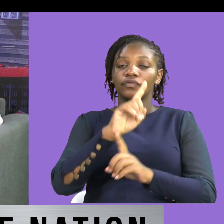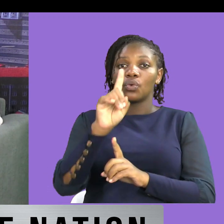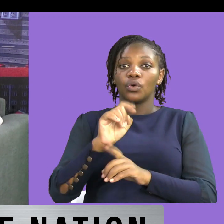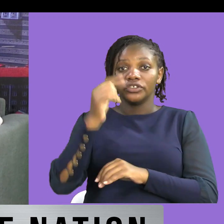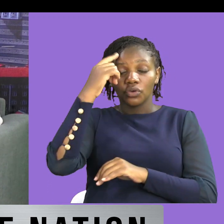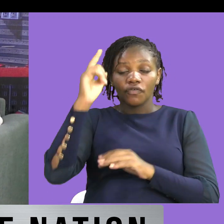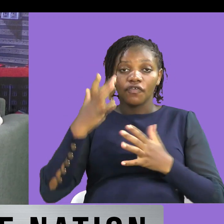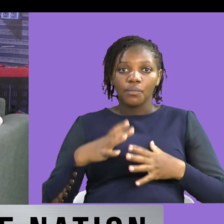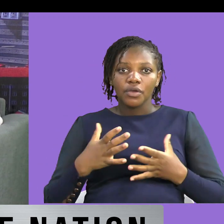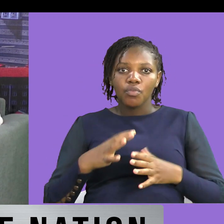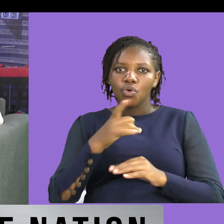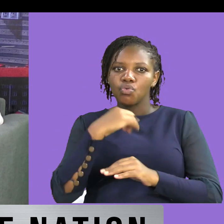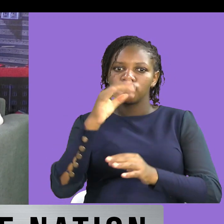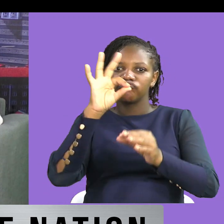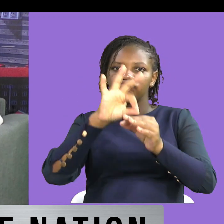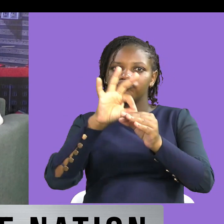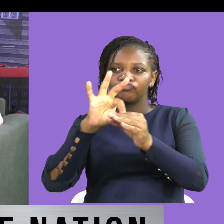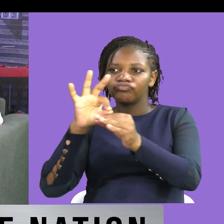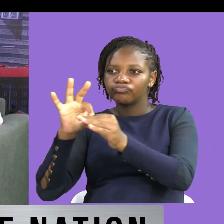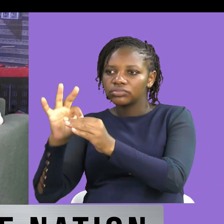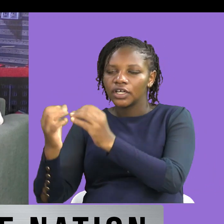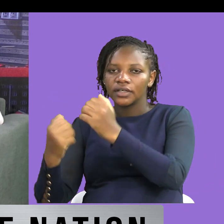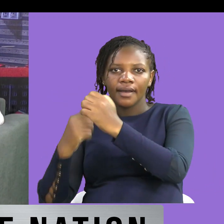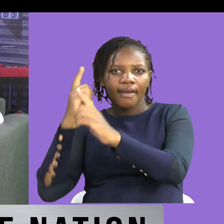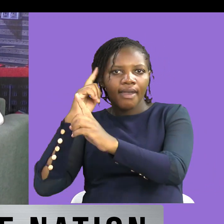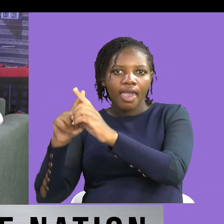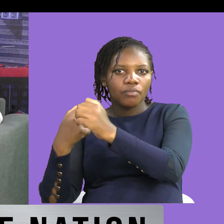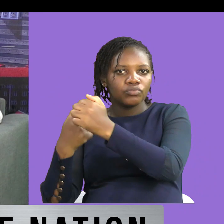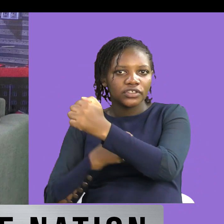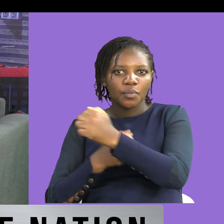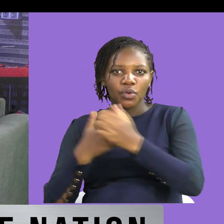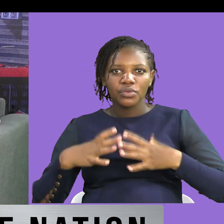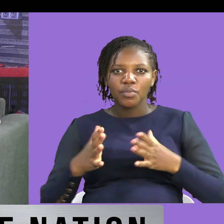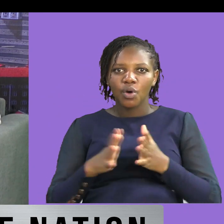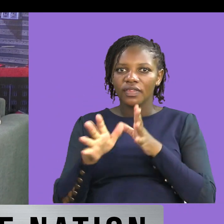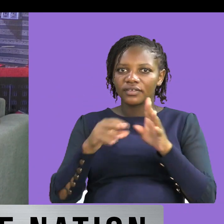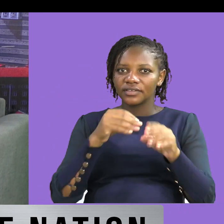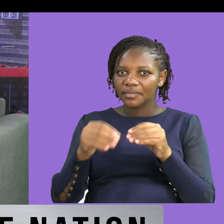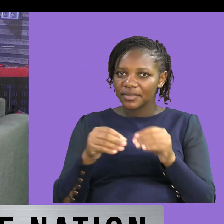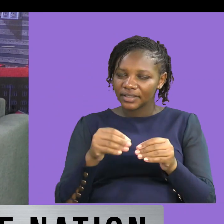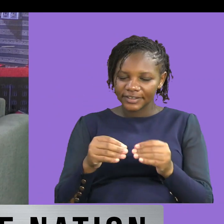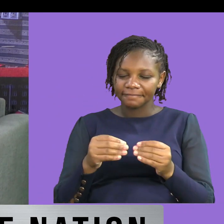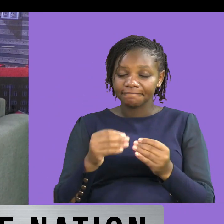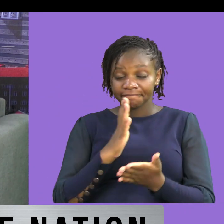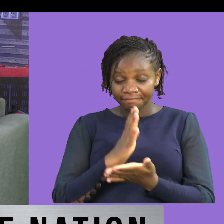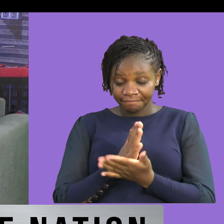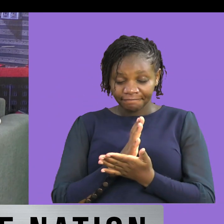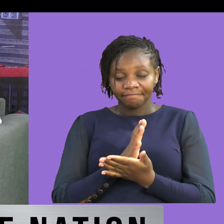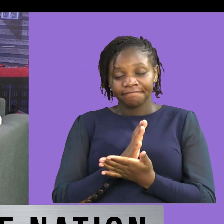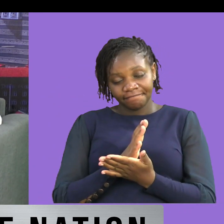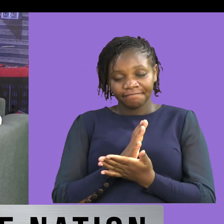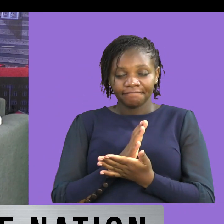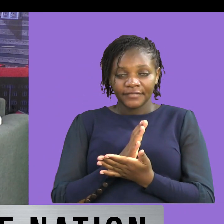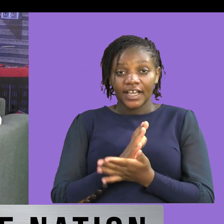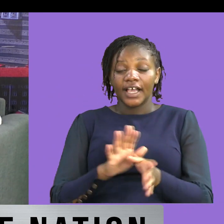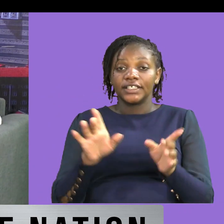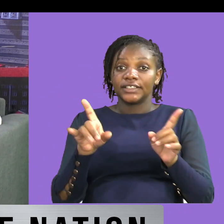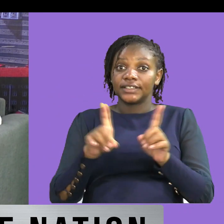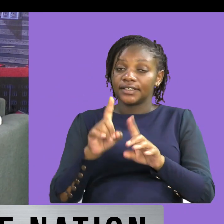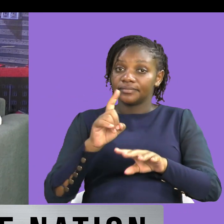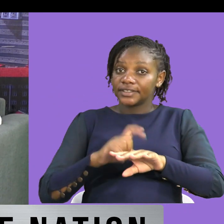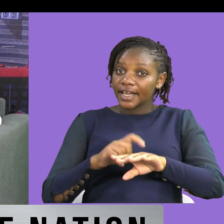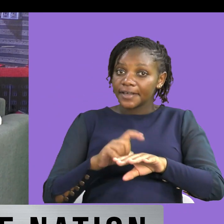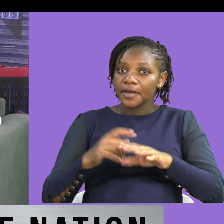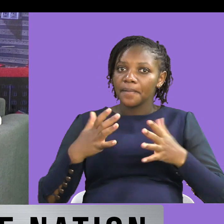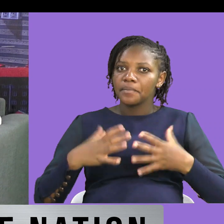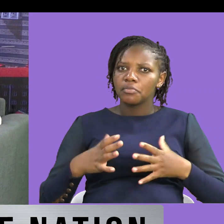to support PWD, people who are physically challenged and all this stuff. Yes. And